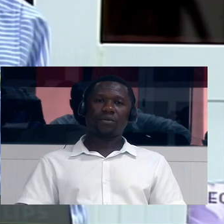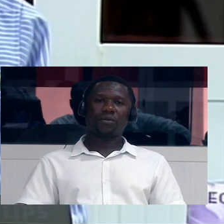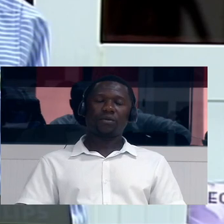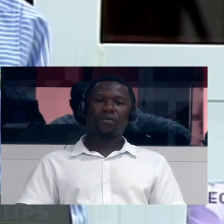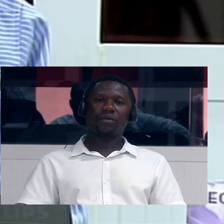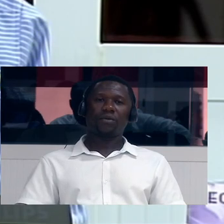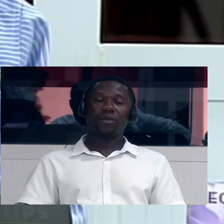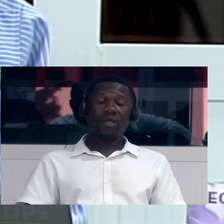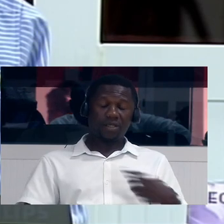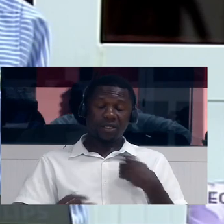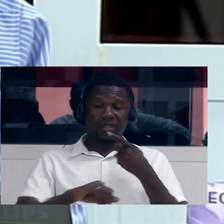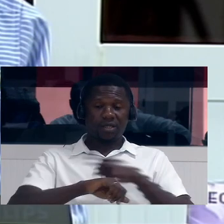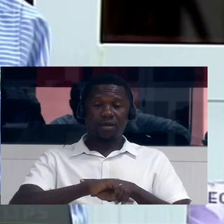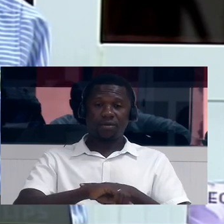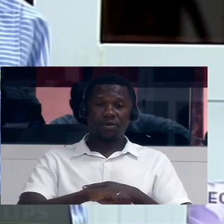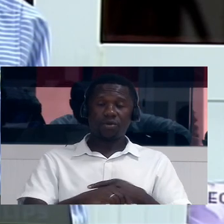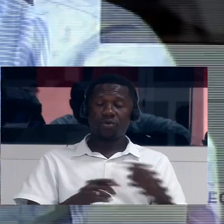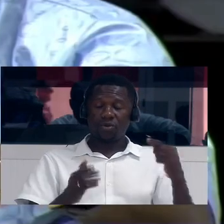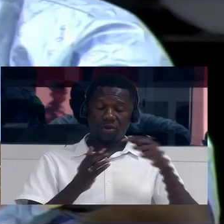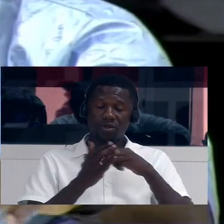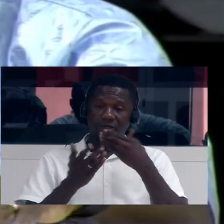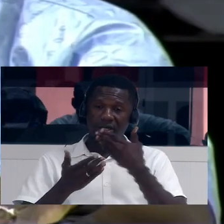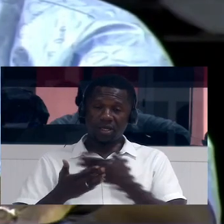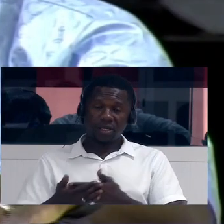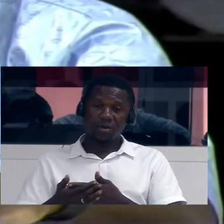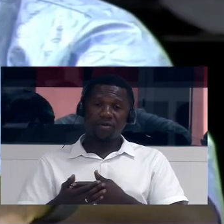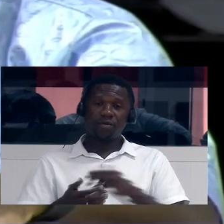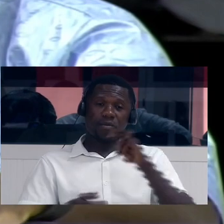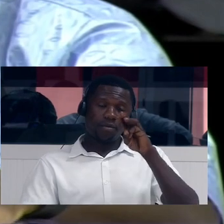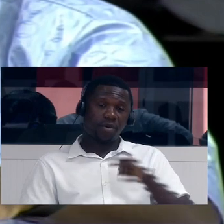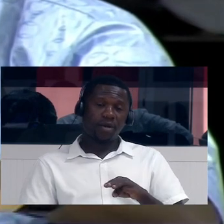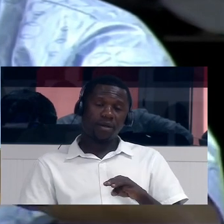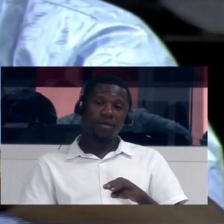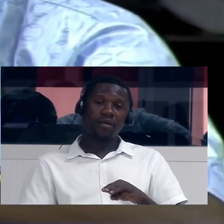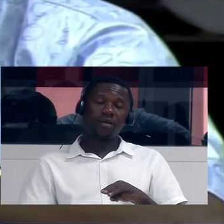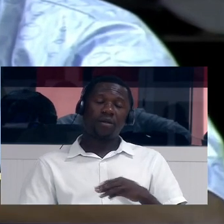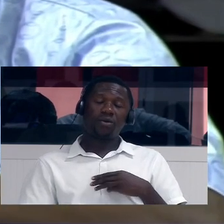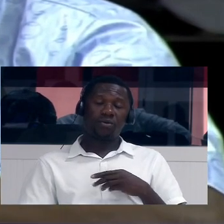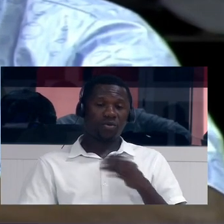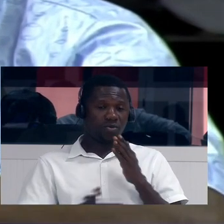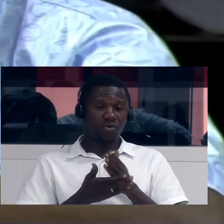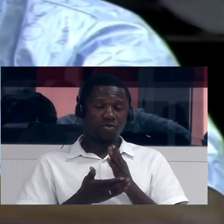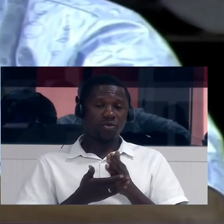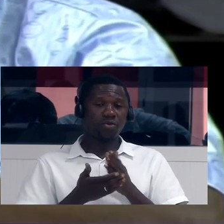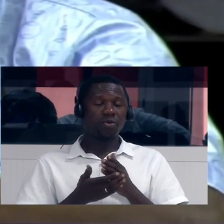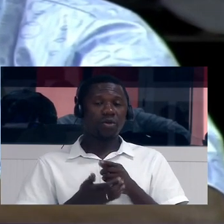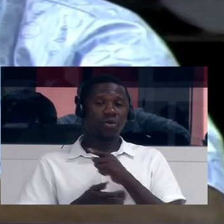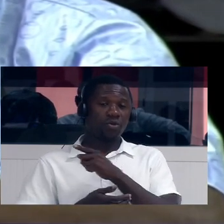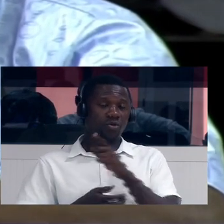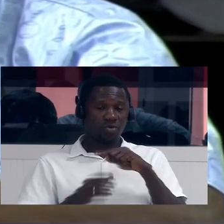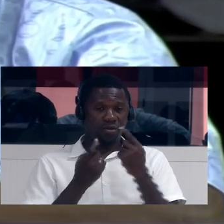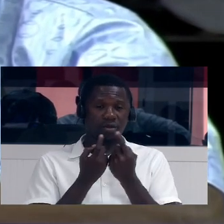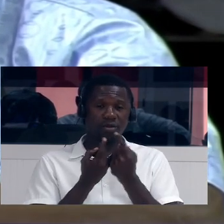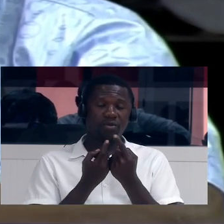as at this time, towards the end of March, it was quite obvious that